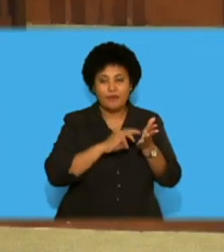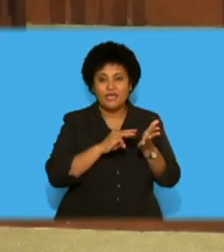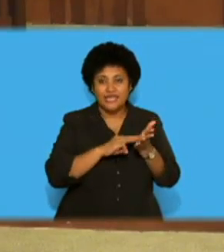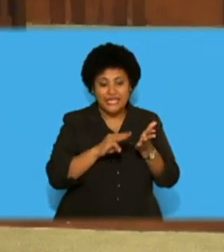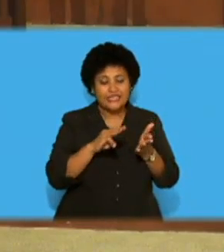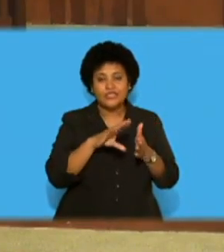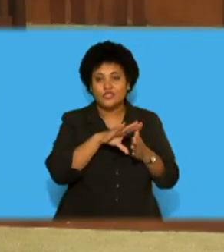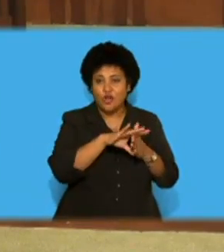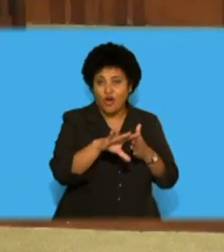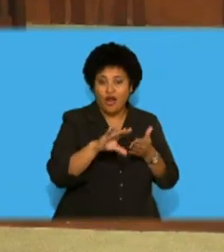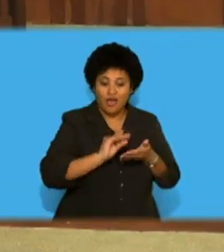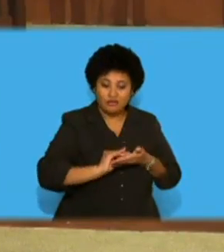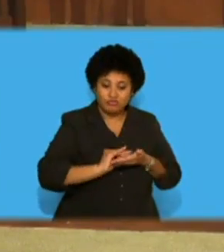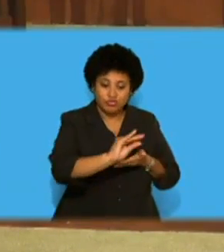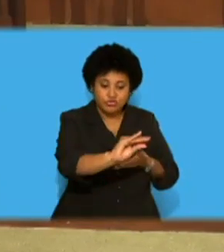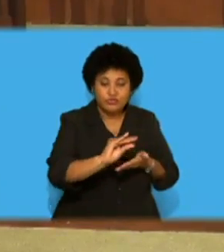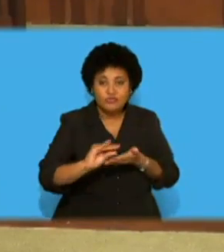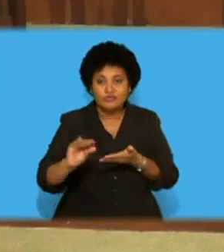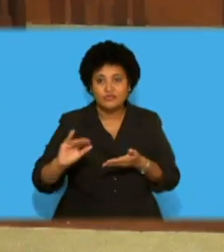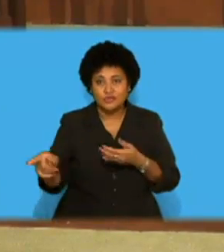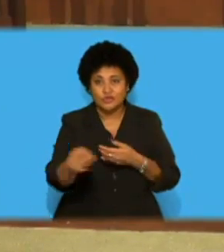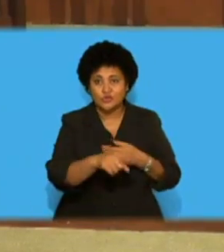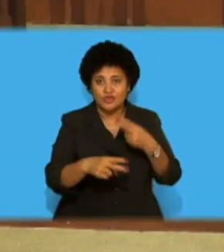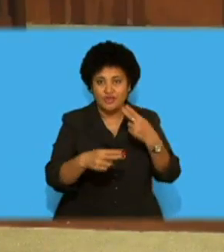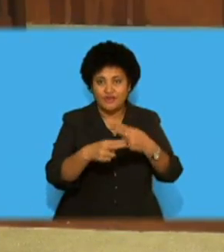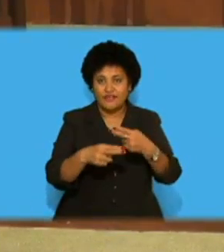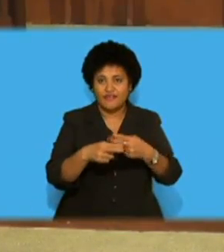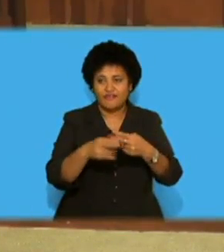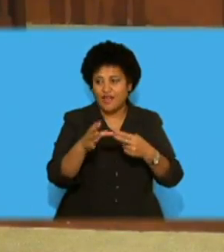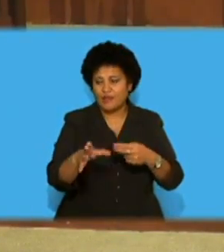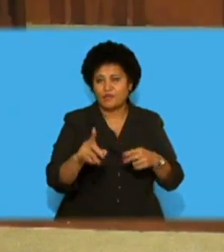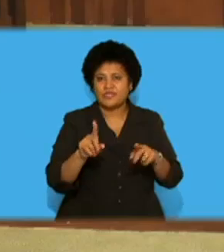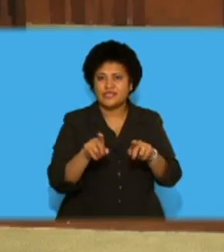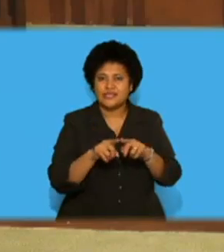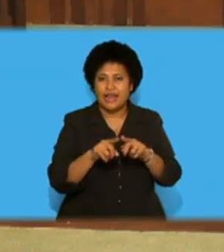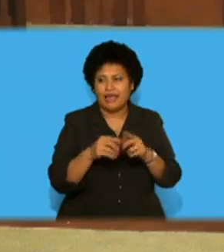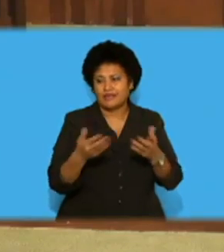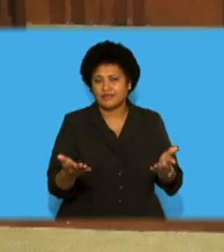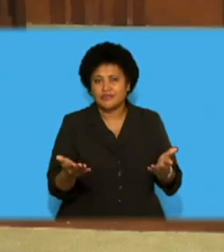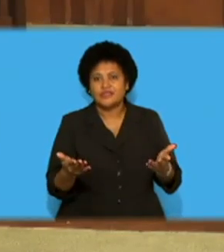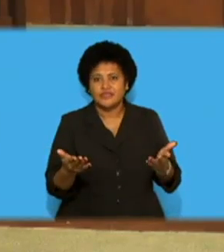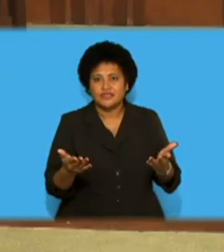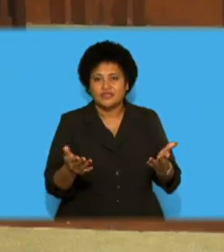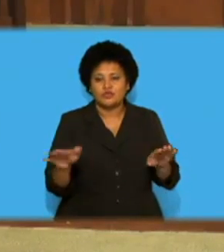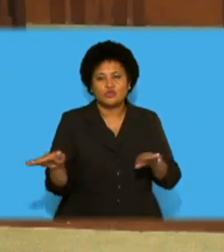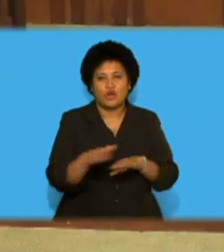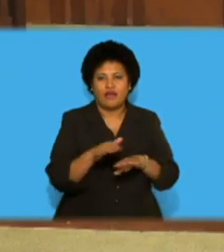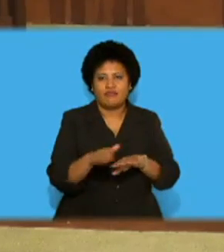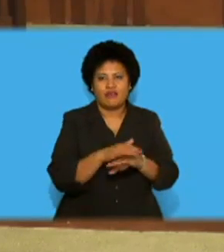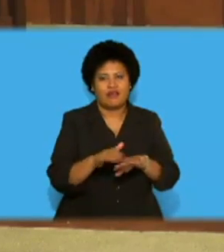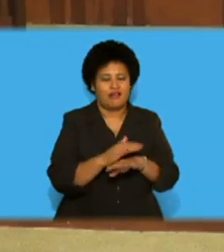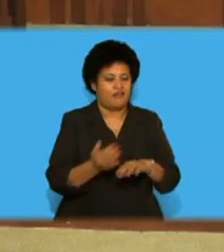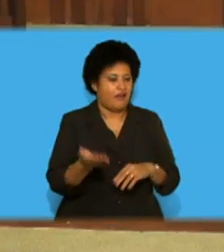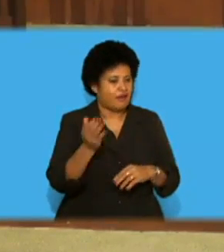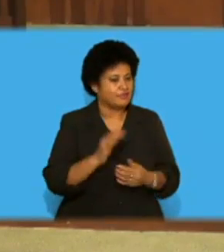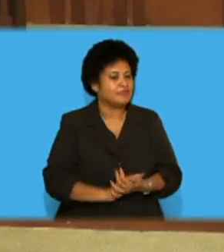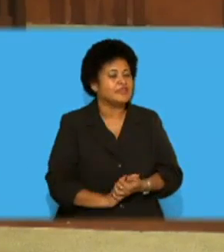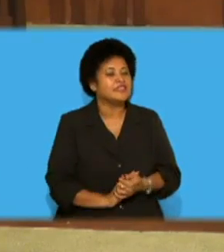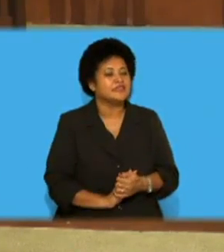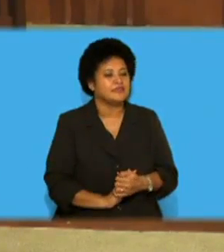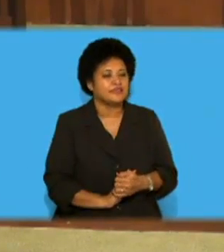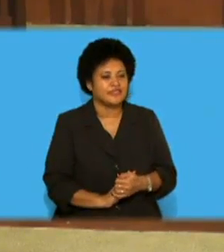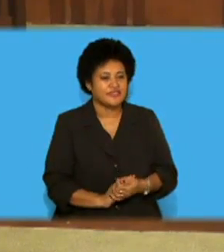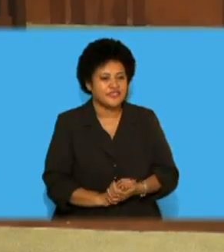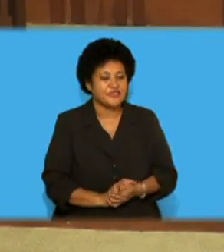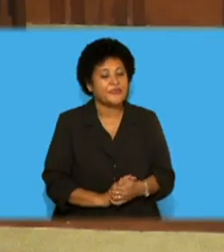solution. And I want the Minister to tell the people of this country why under his government and the